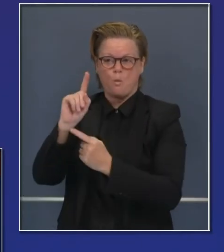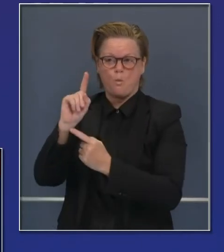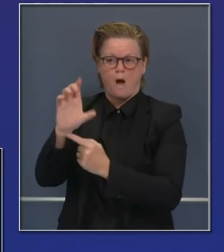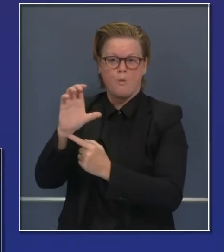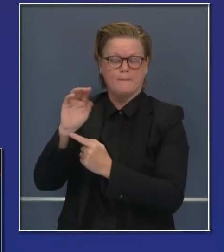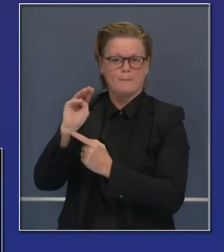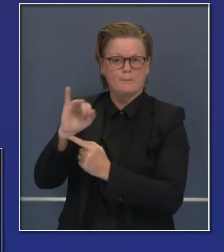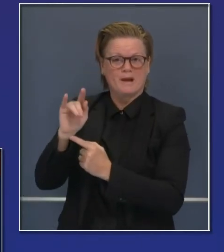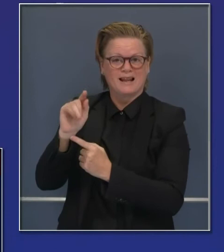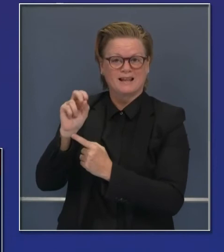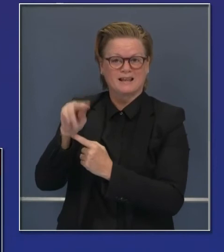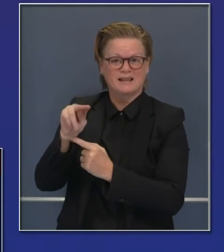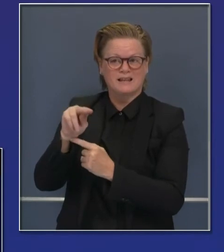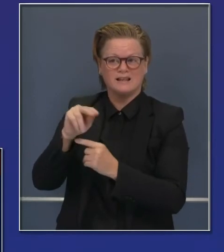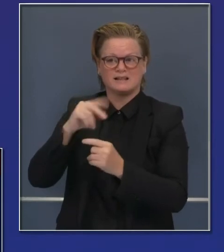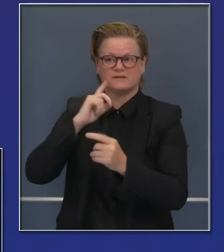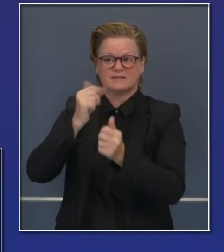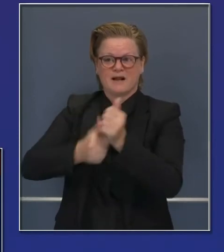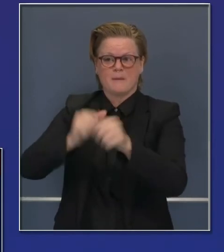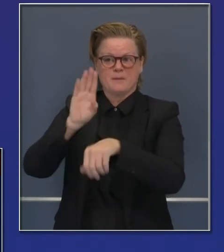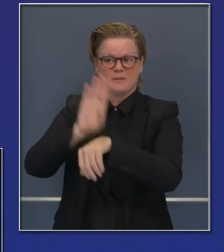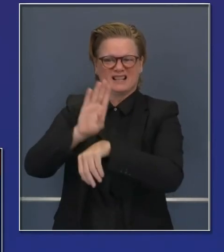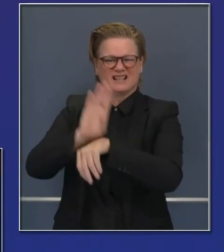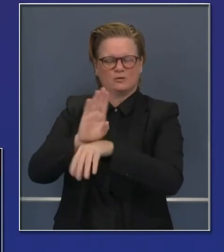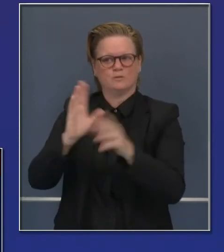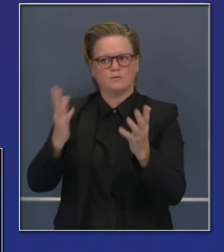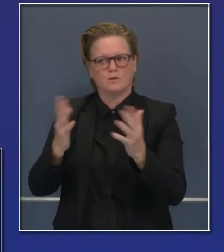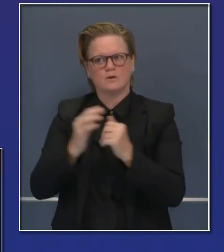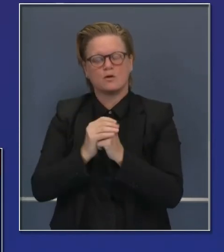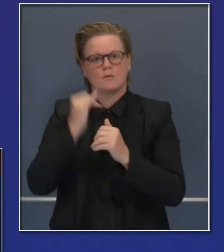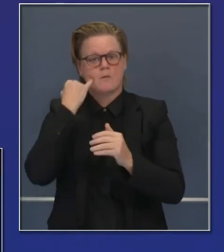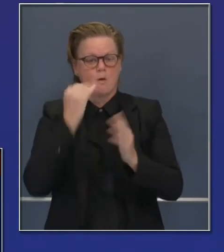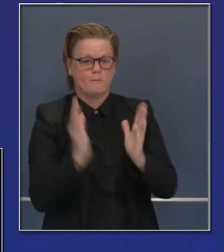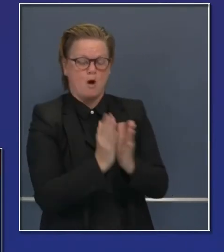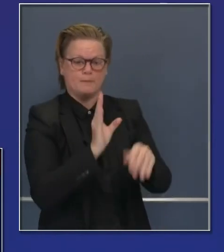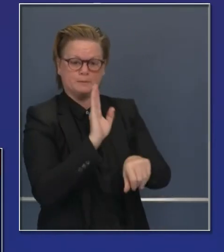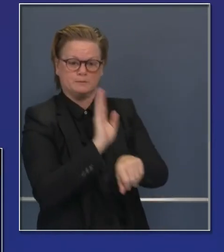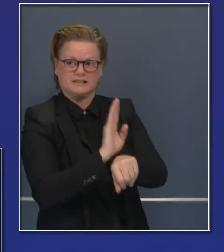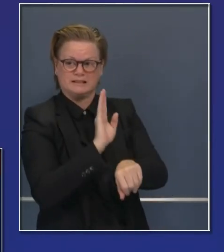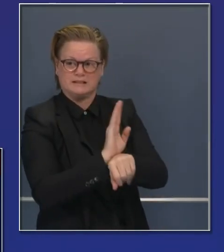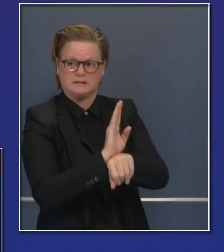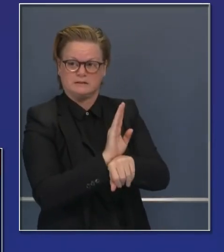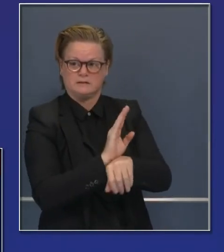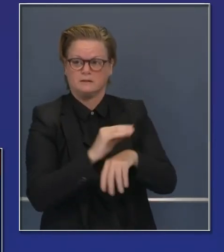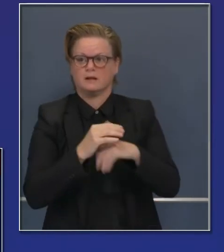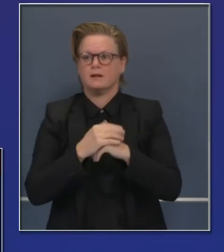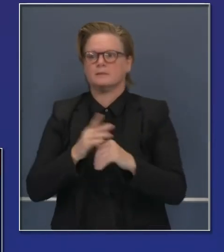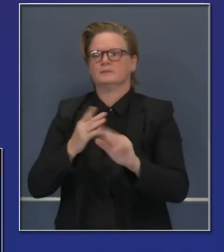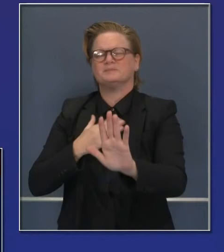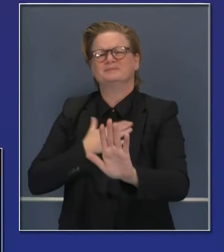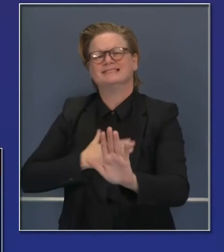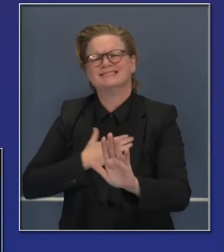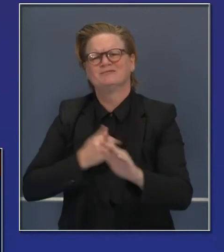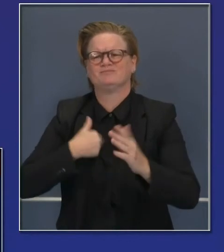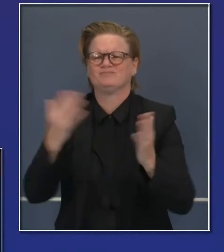small business, a medium-sized business, if you know a small businessman or woman, please encourage them to go to the